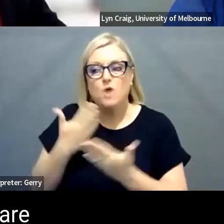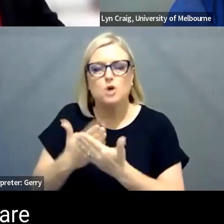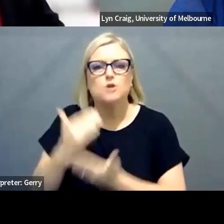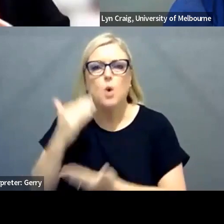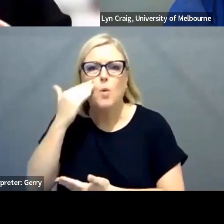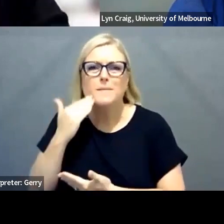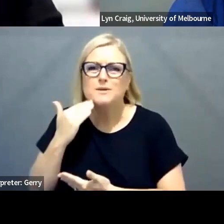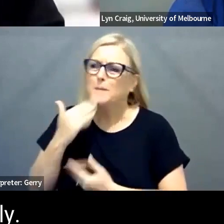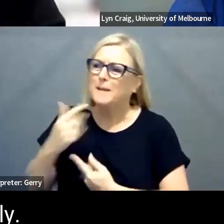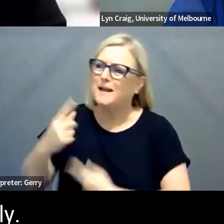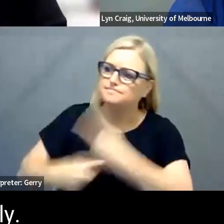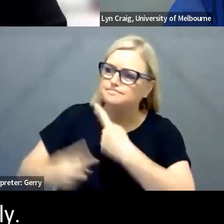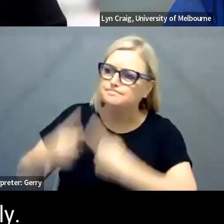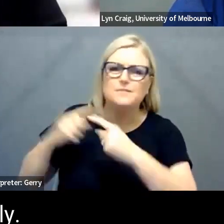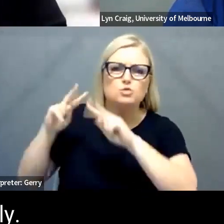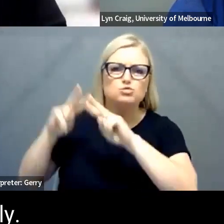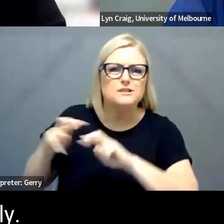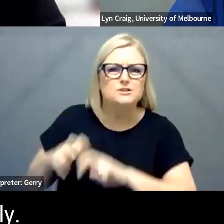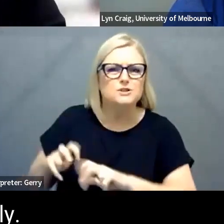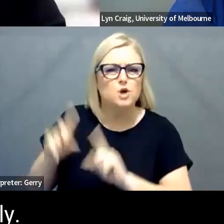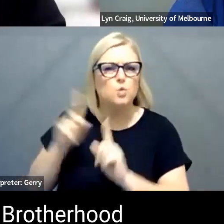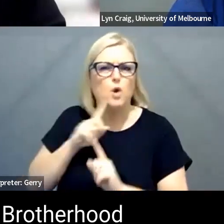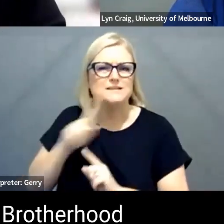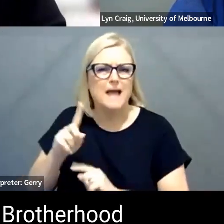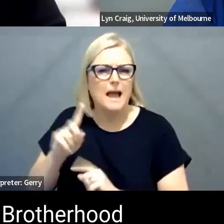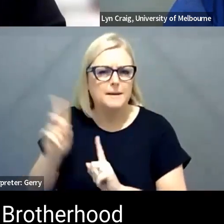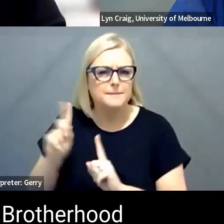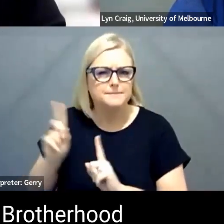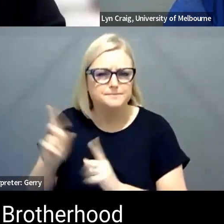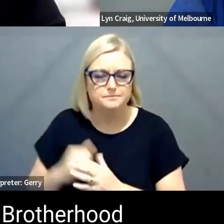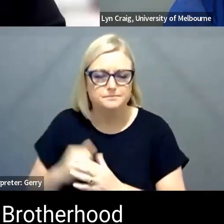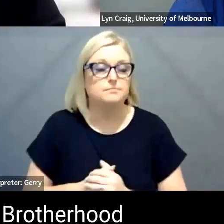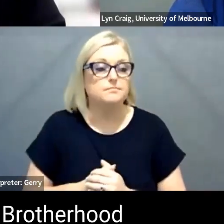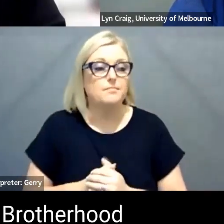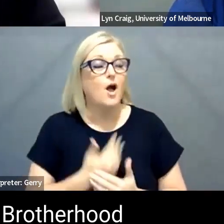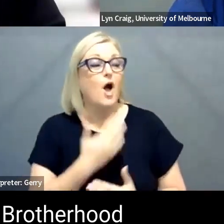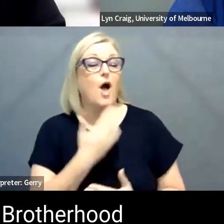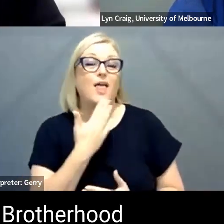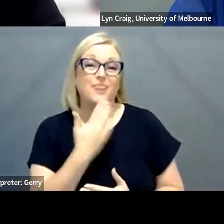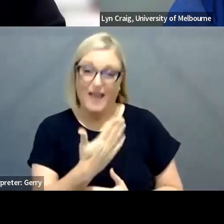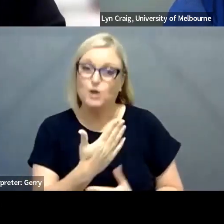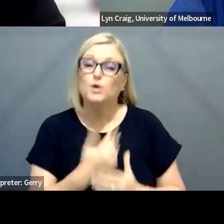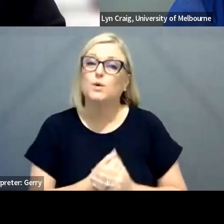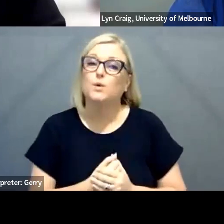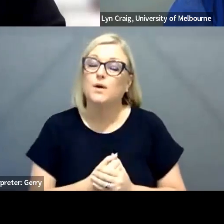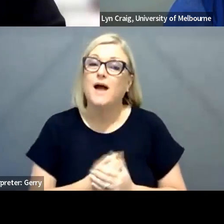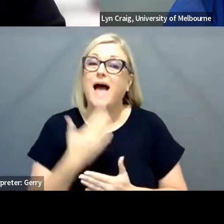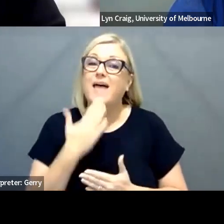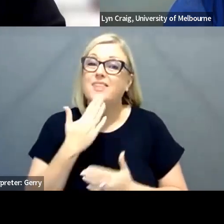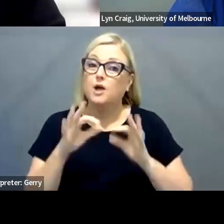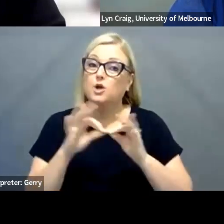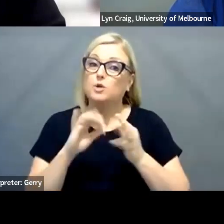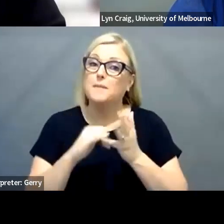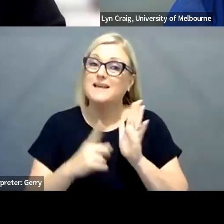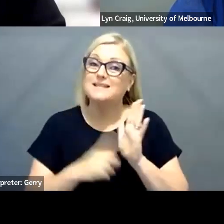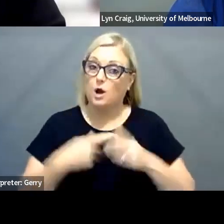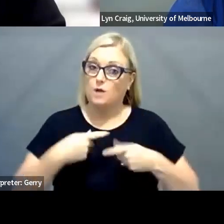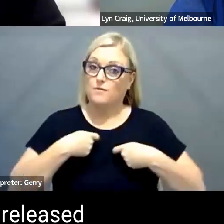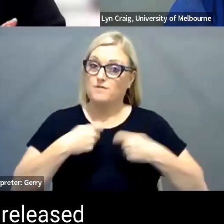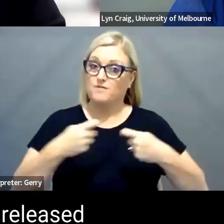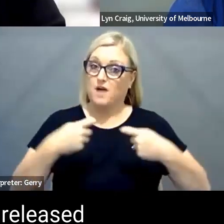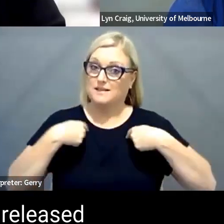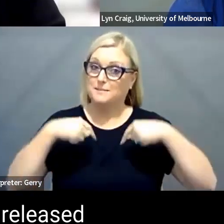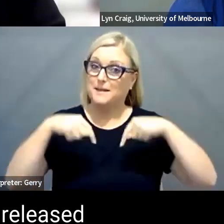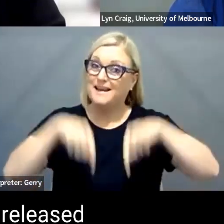us? Absolutely, and thanks Emily, and thank you to the Brotherhood for having me here today to talk about this.